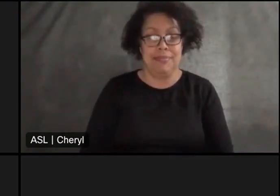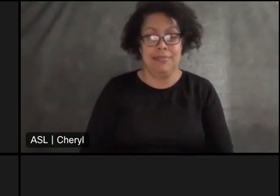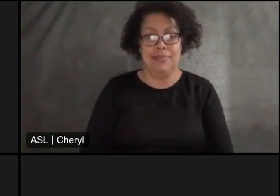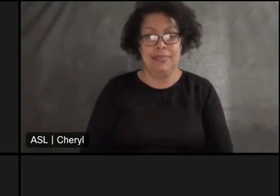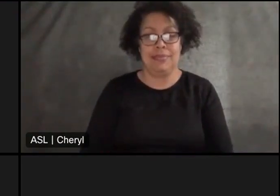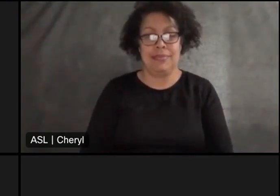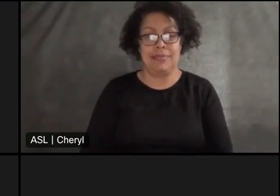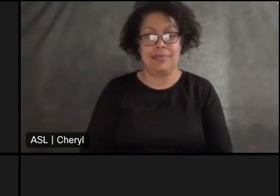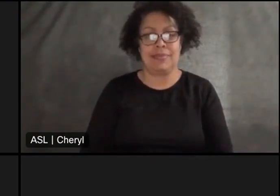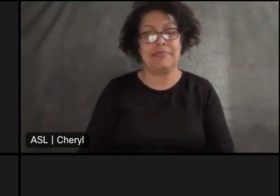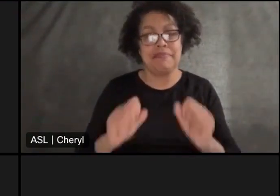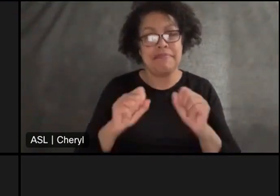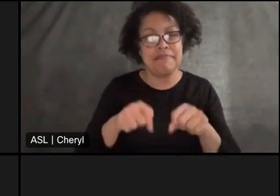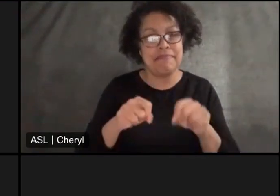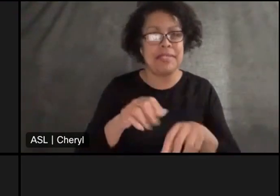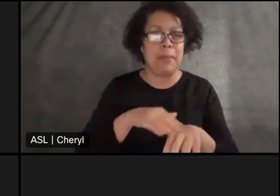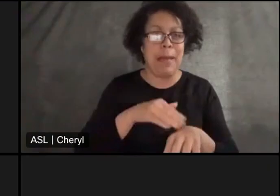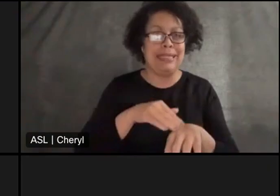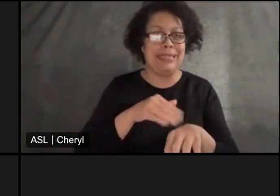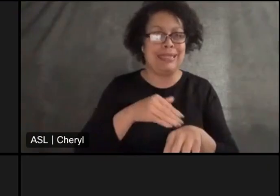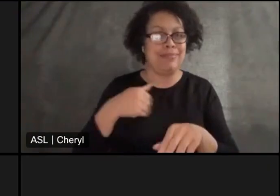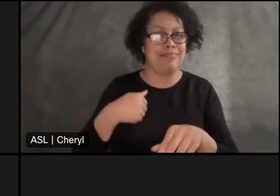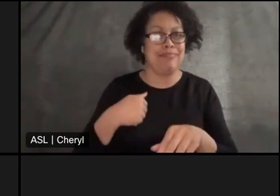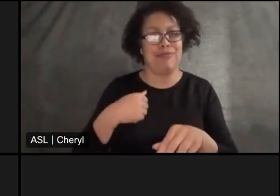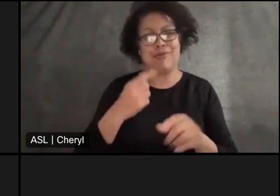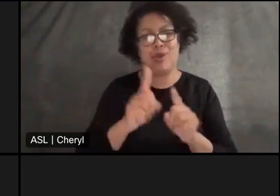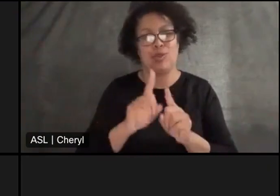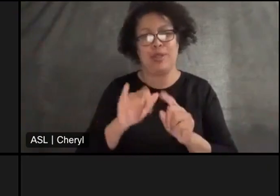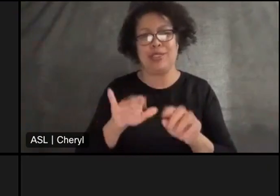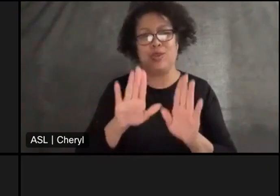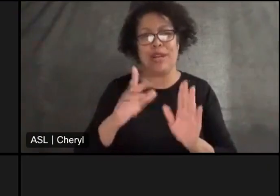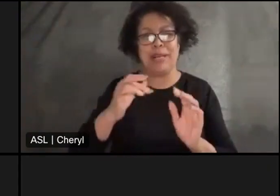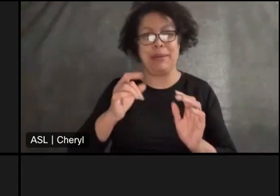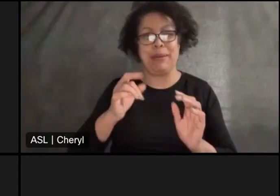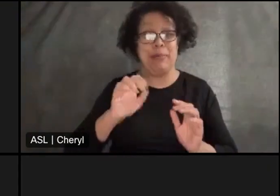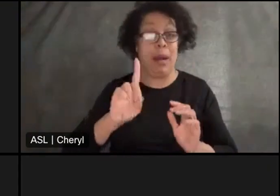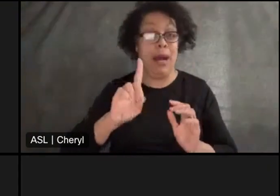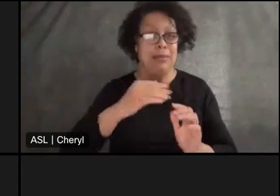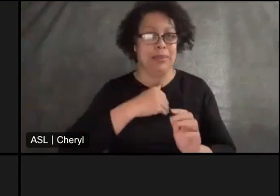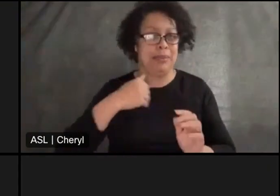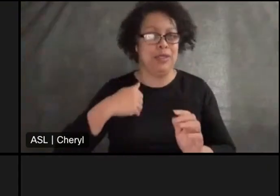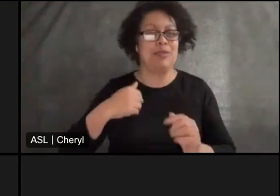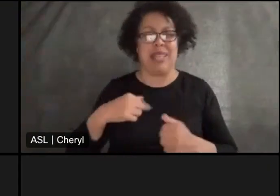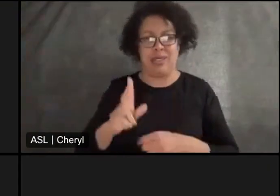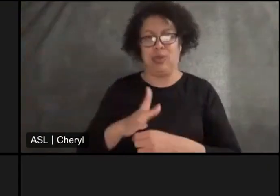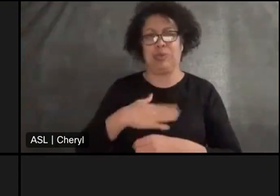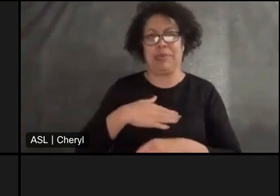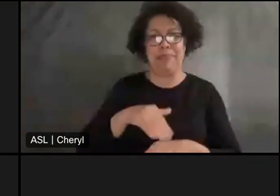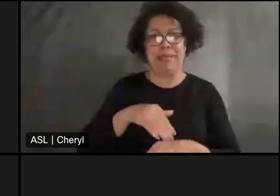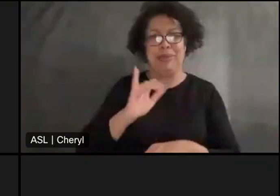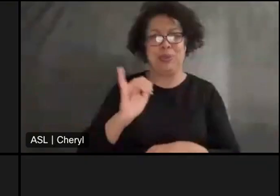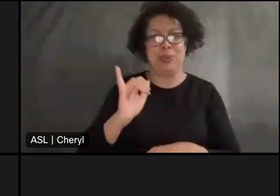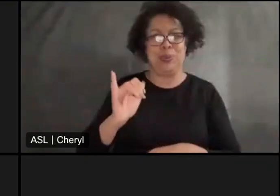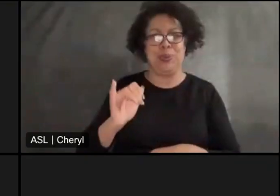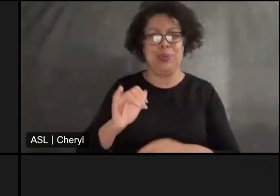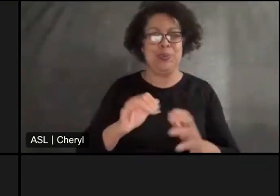Yes, pets are also a great pod member to put in. I also use my pets as companions